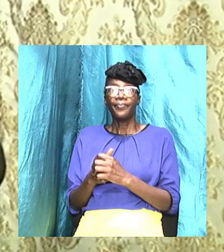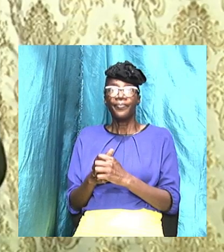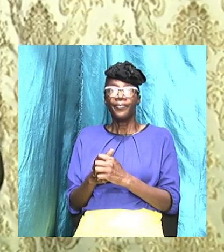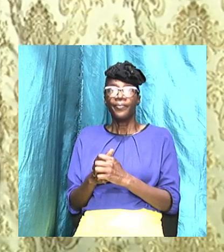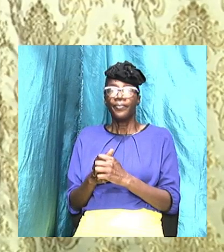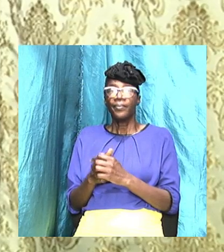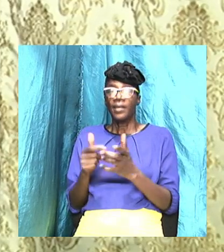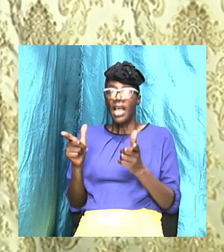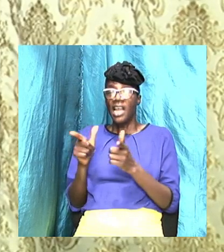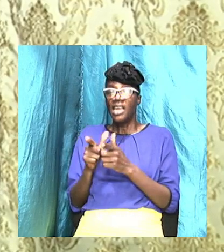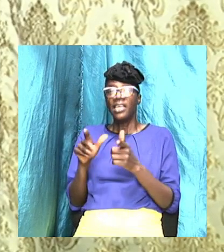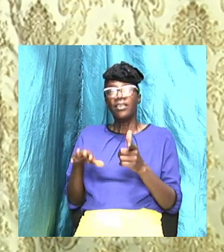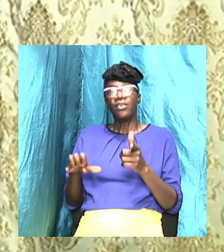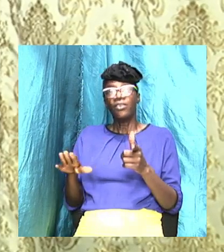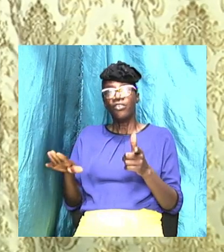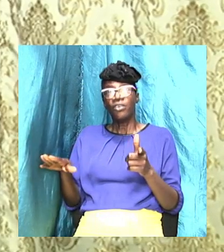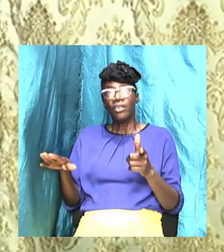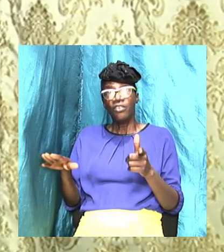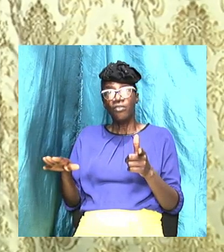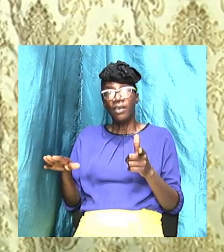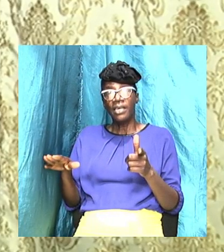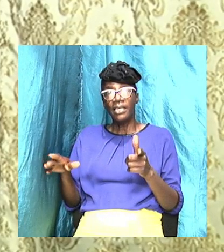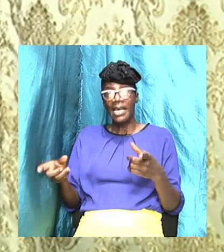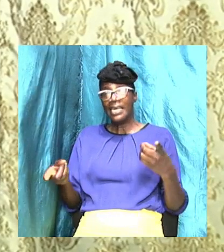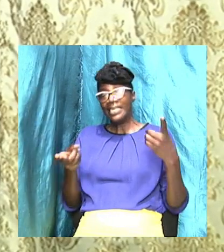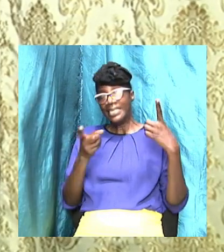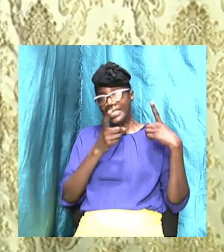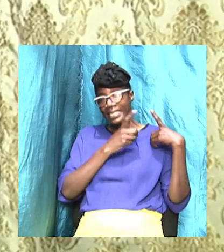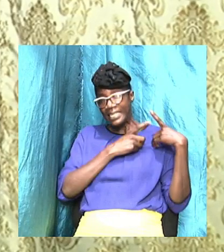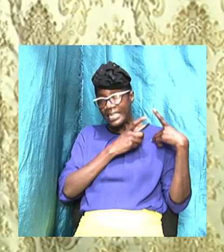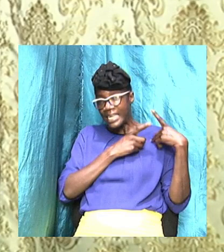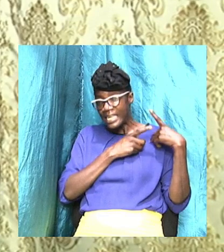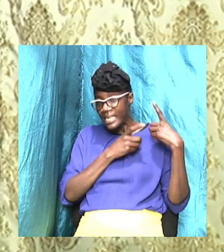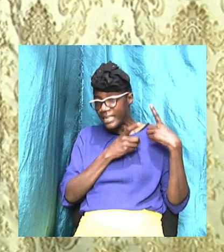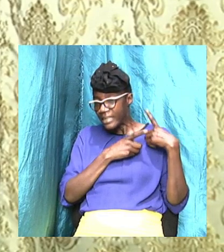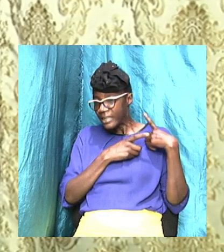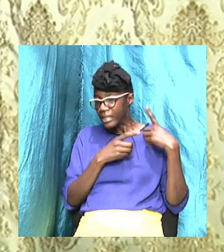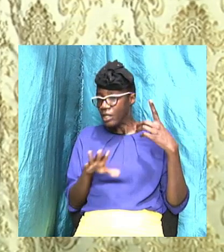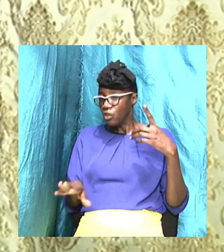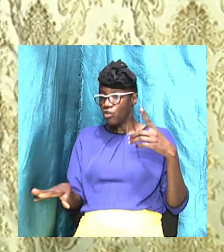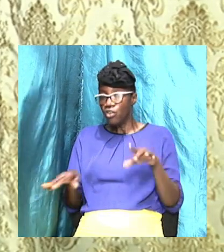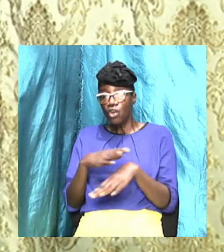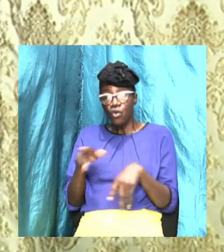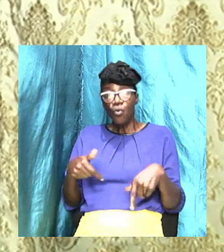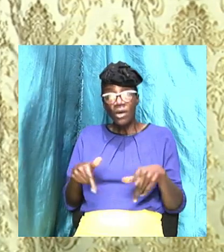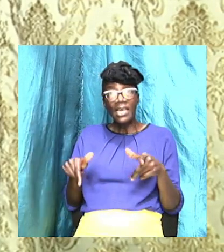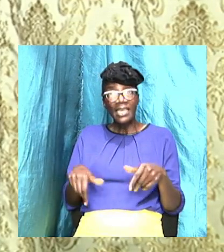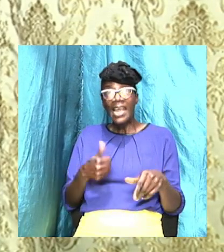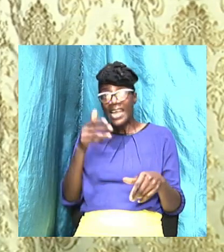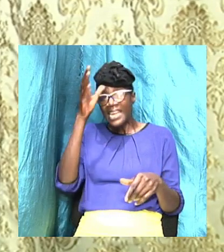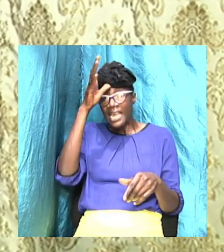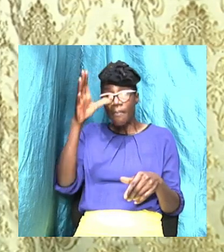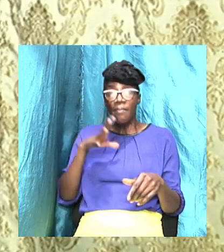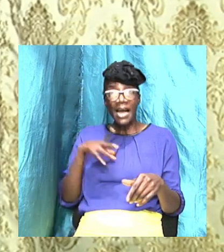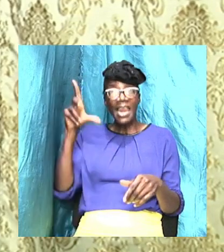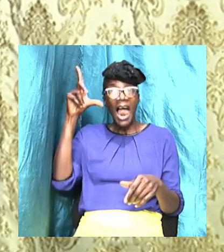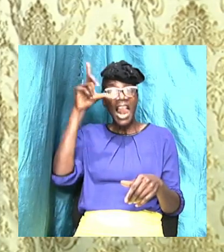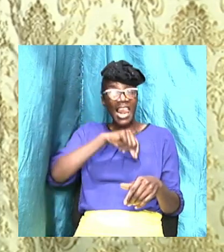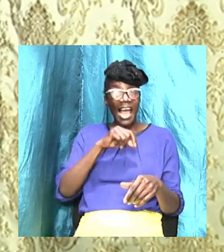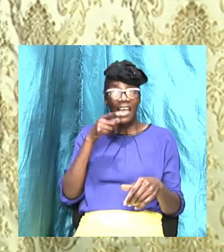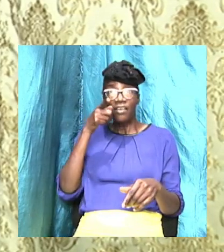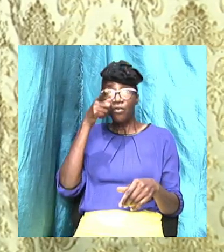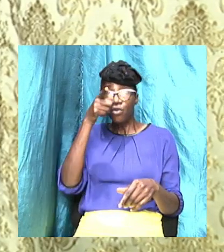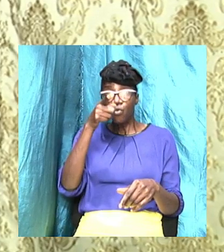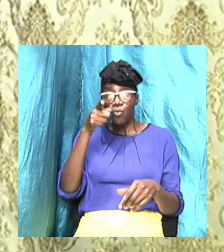So little children, dear children, don't let any man deceive you. Don't let